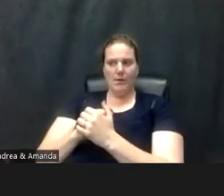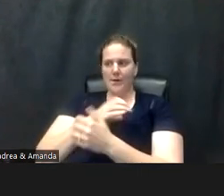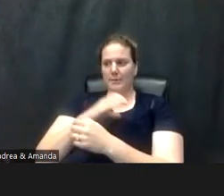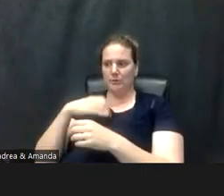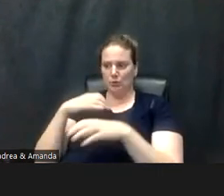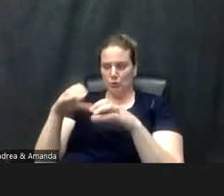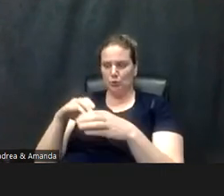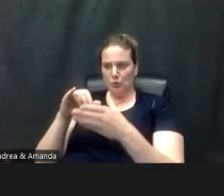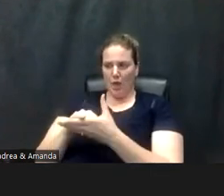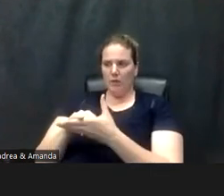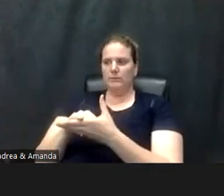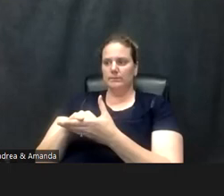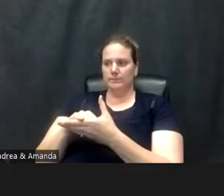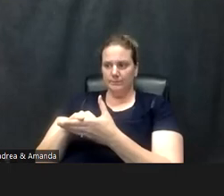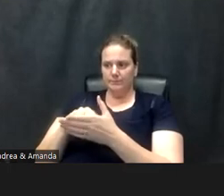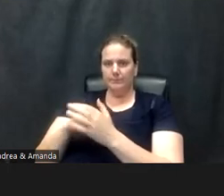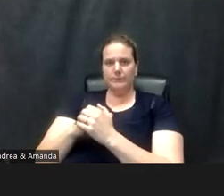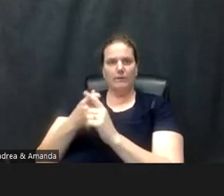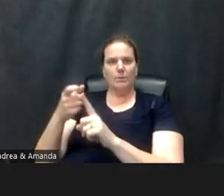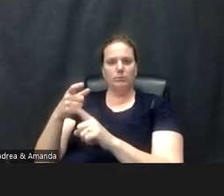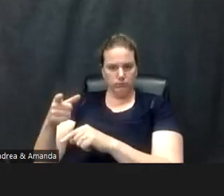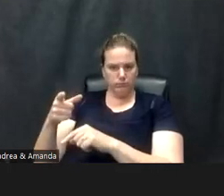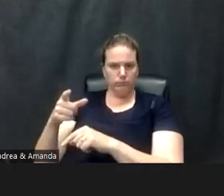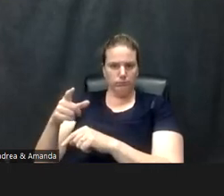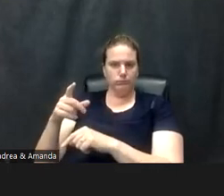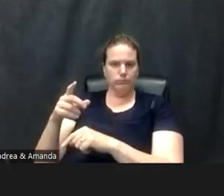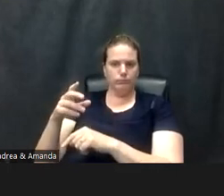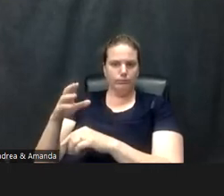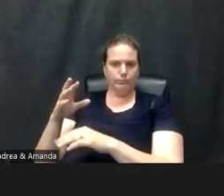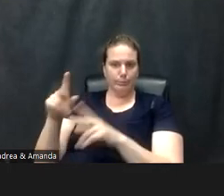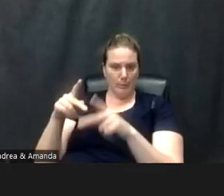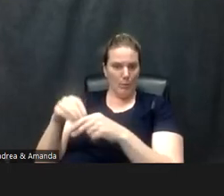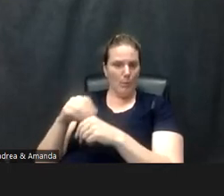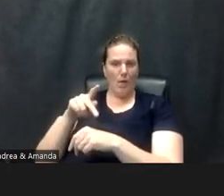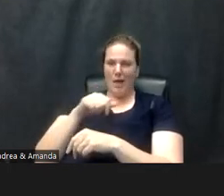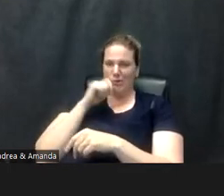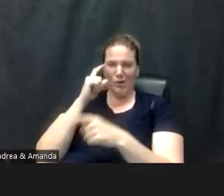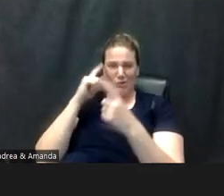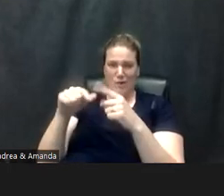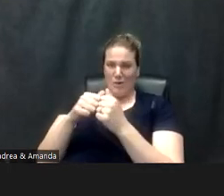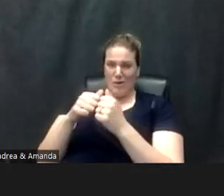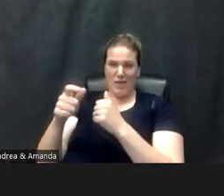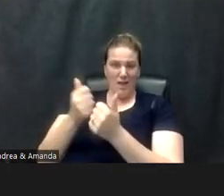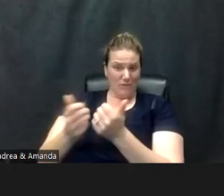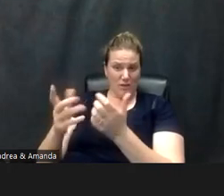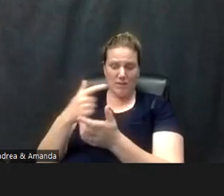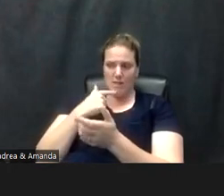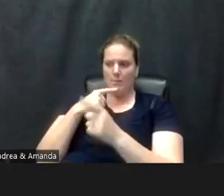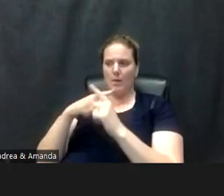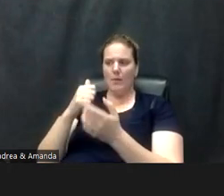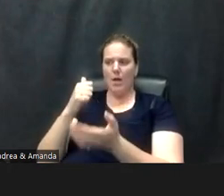that was voted on by the people of Portland. So I don't necessarily agree with him about everything, but I think it'd be helpful to have his